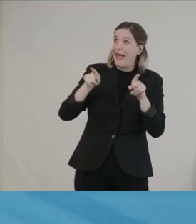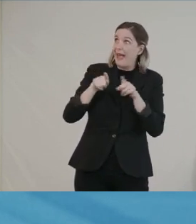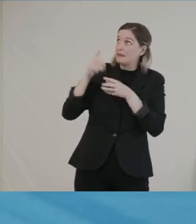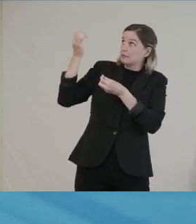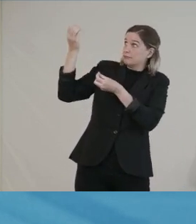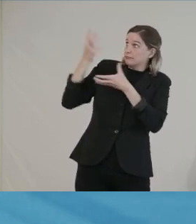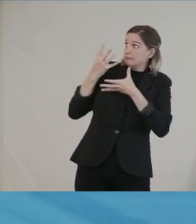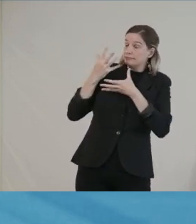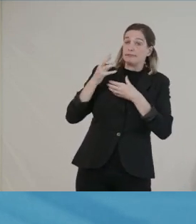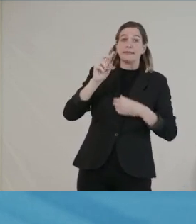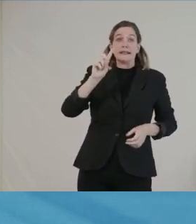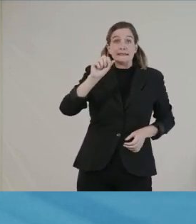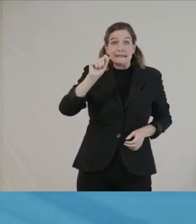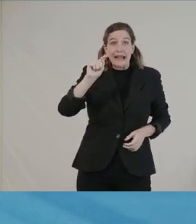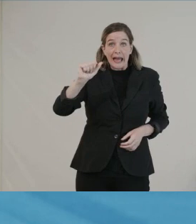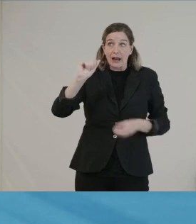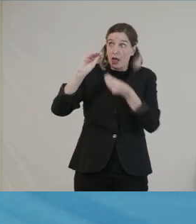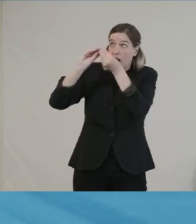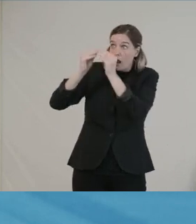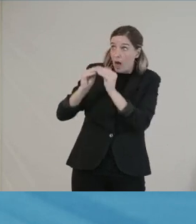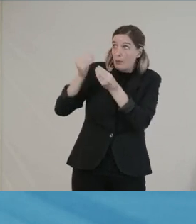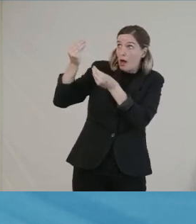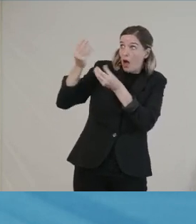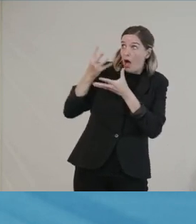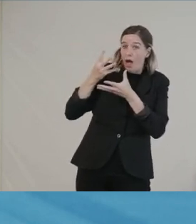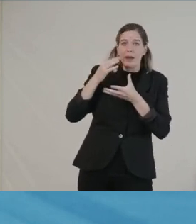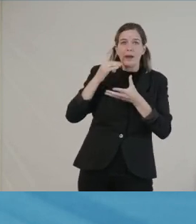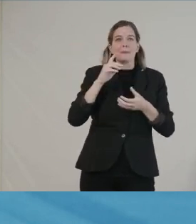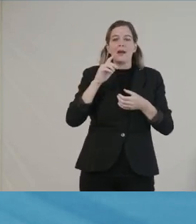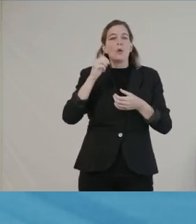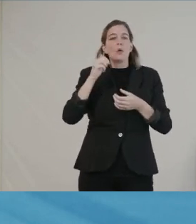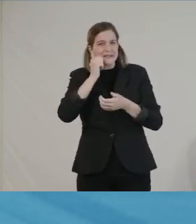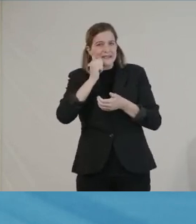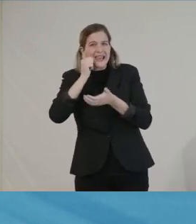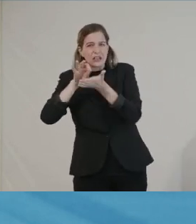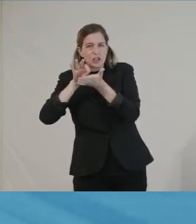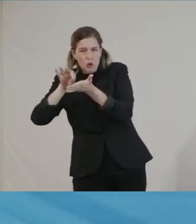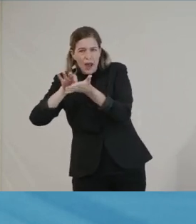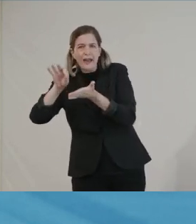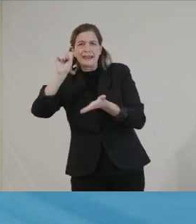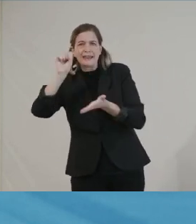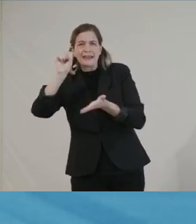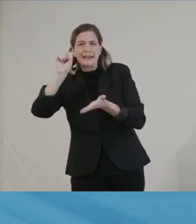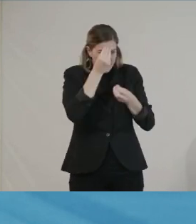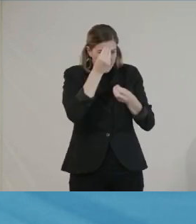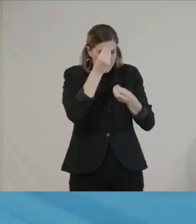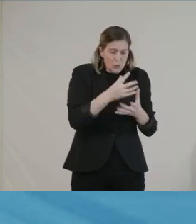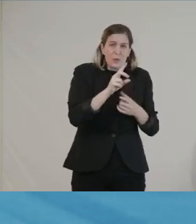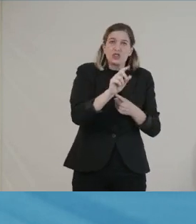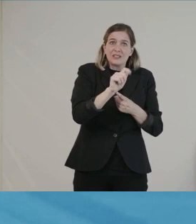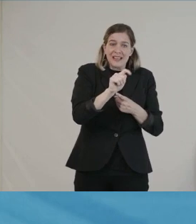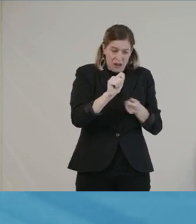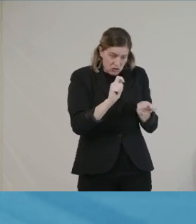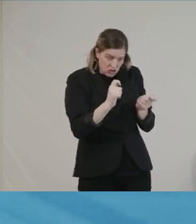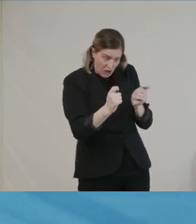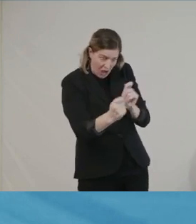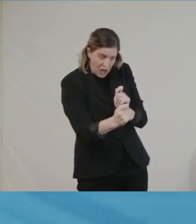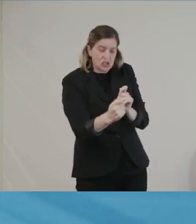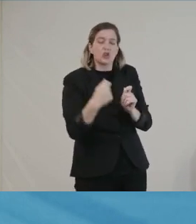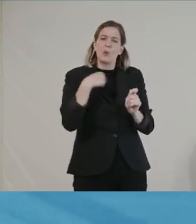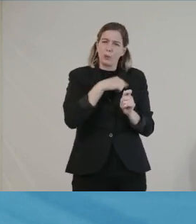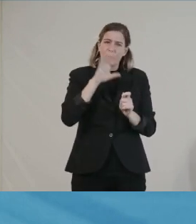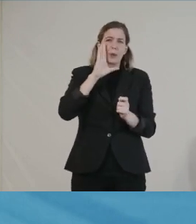that is changing besides the daily tracking. We're going to come out here in front of you. We've showed you